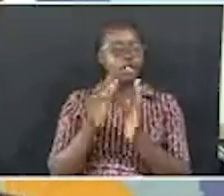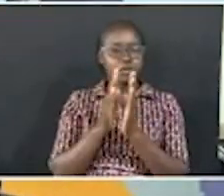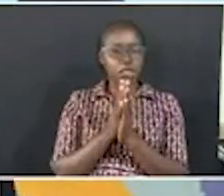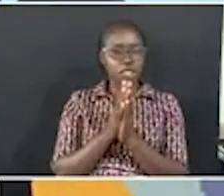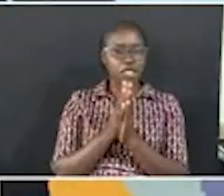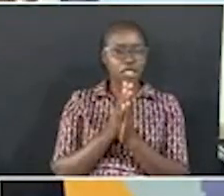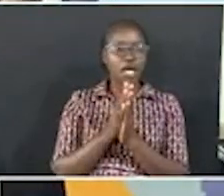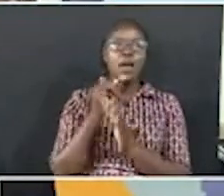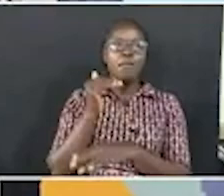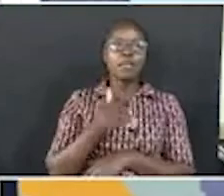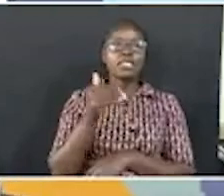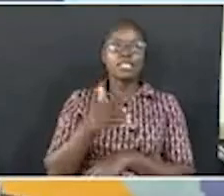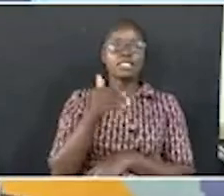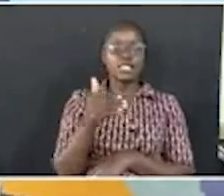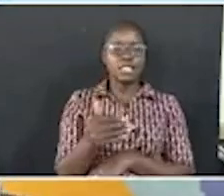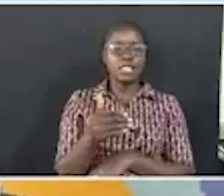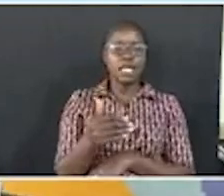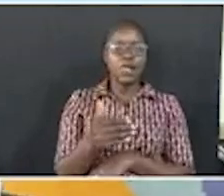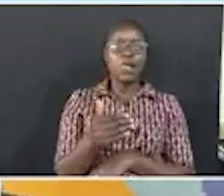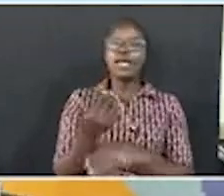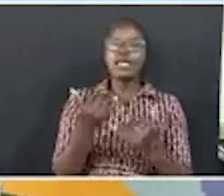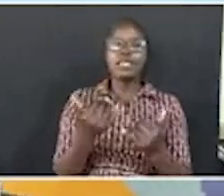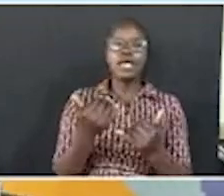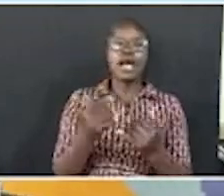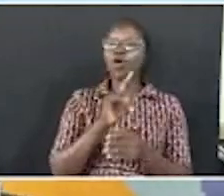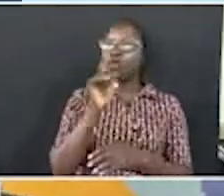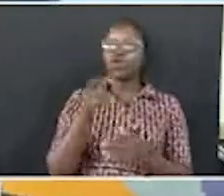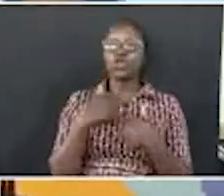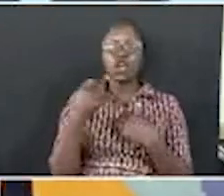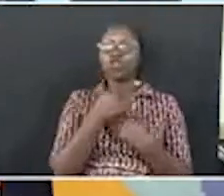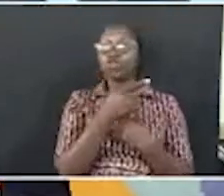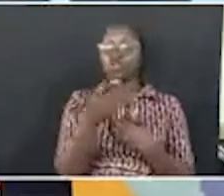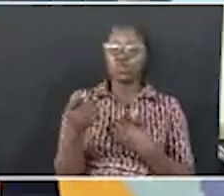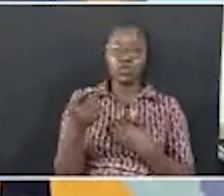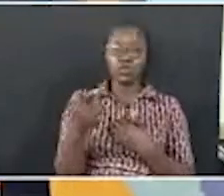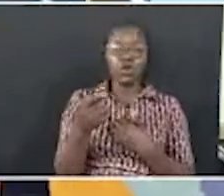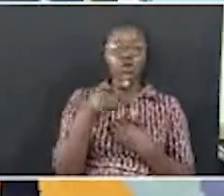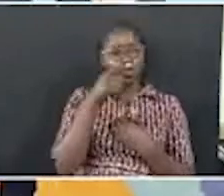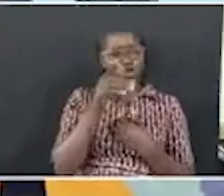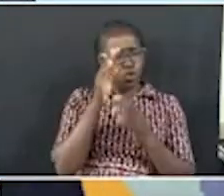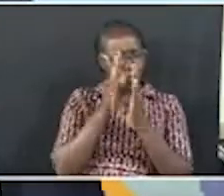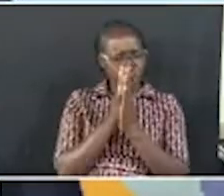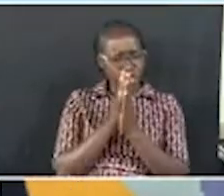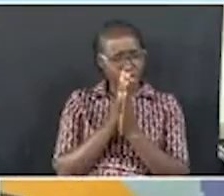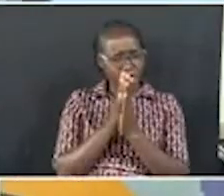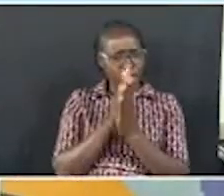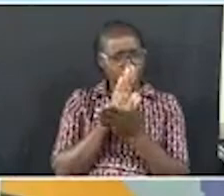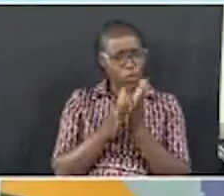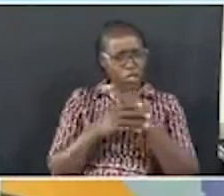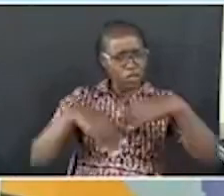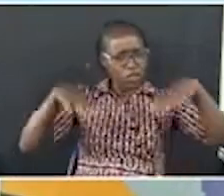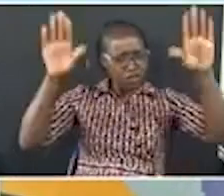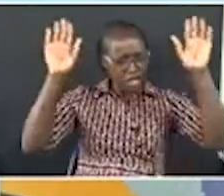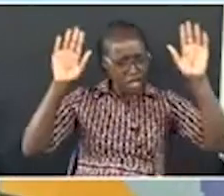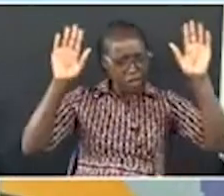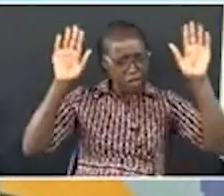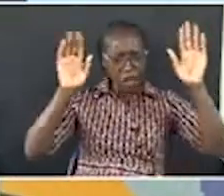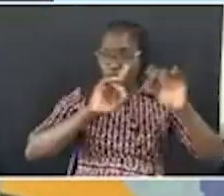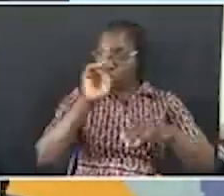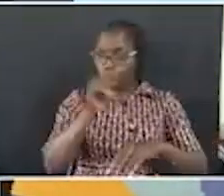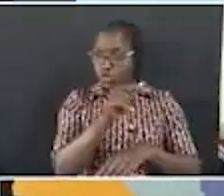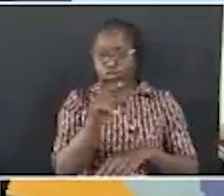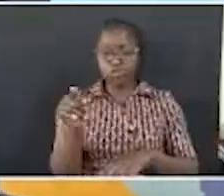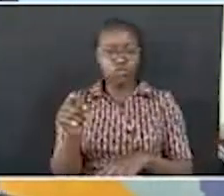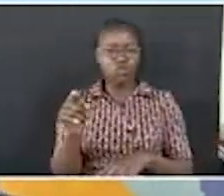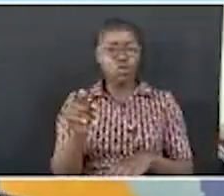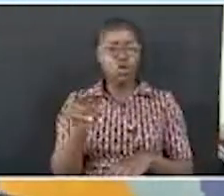pray persistently. Now I have a question for you. Will you pray without giving up? I have a question for